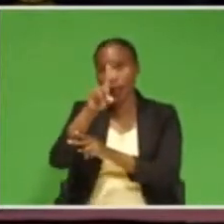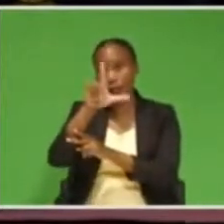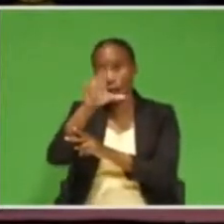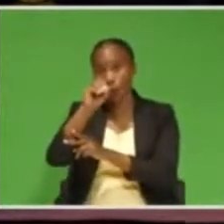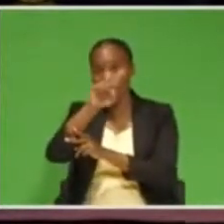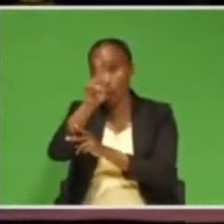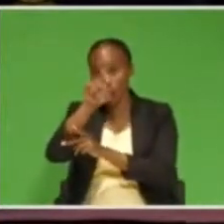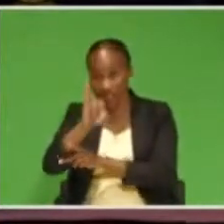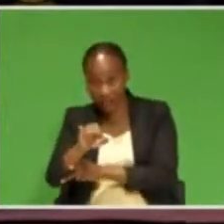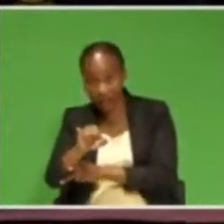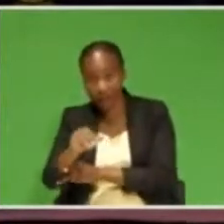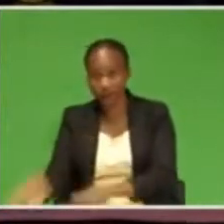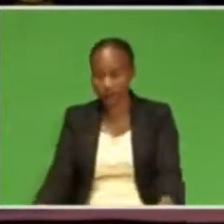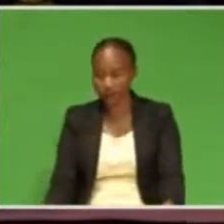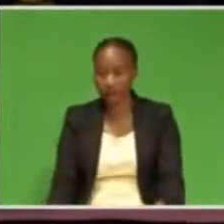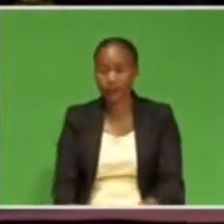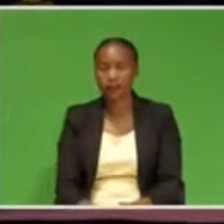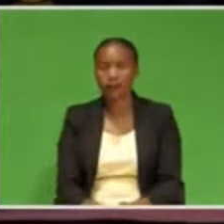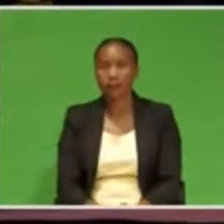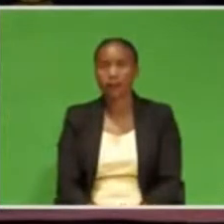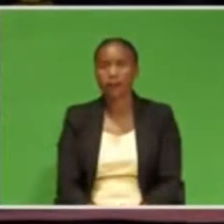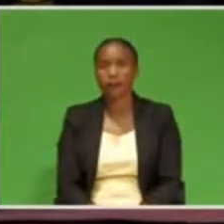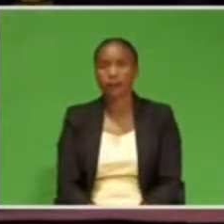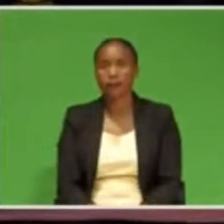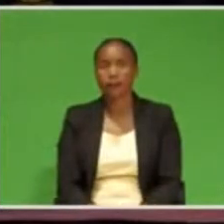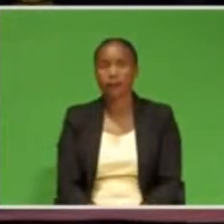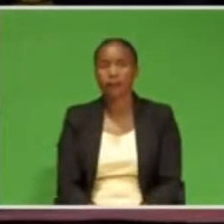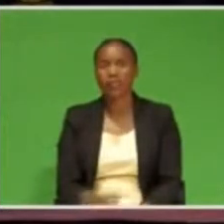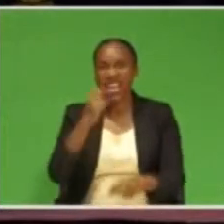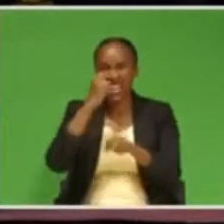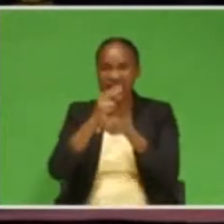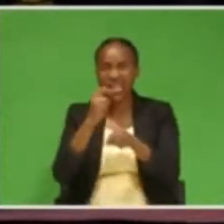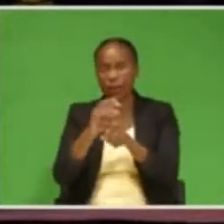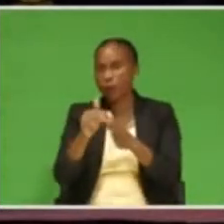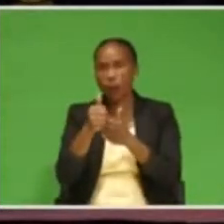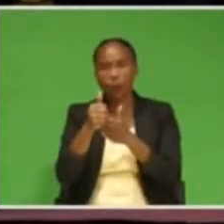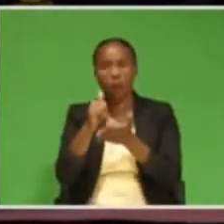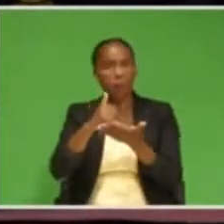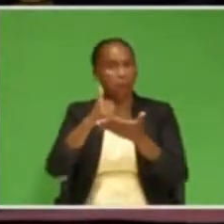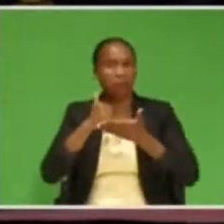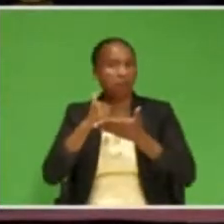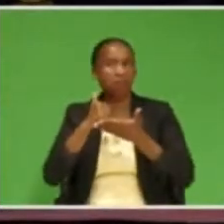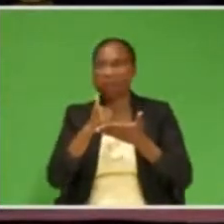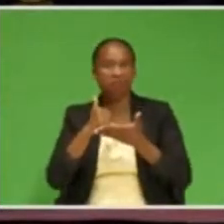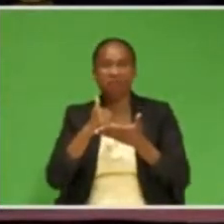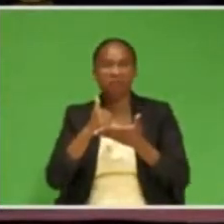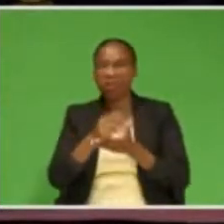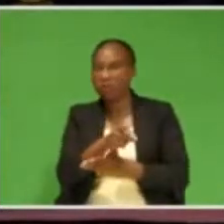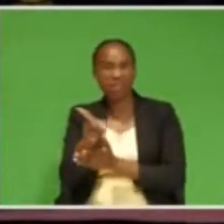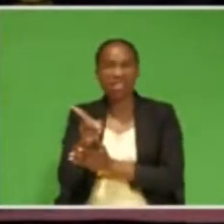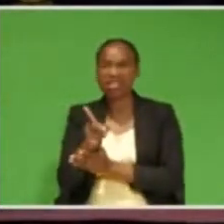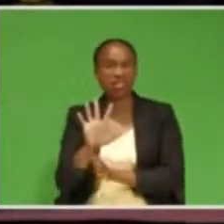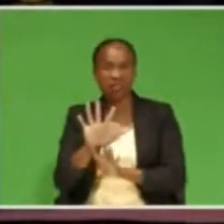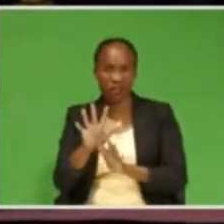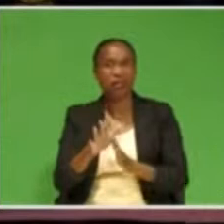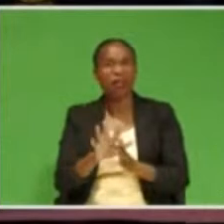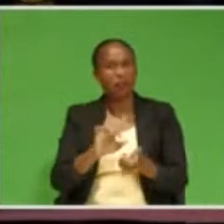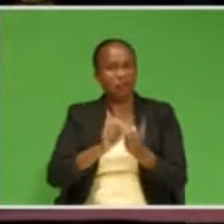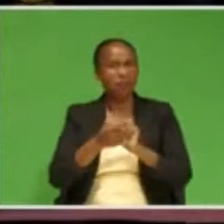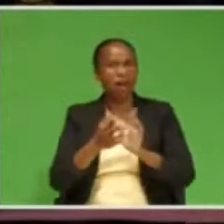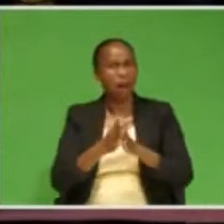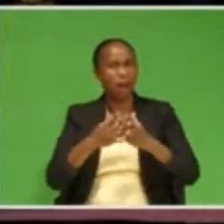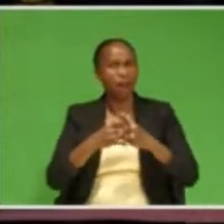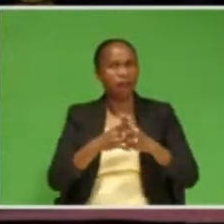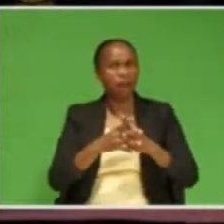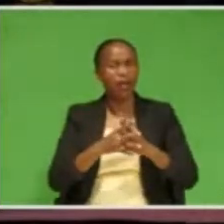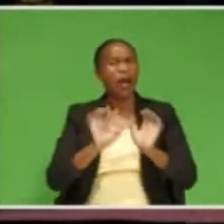I don't need to be assisted to chair. Please, Diekeni, let me deal